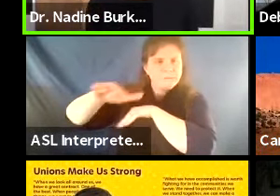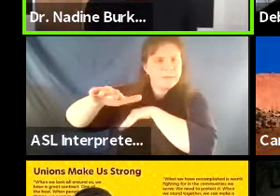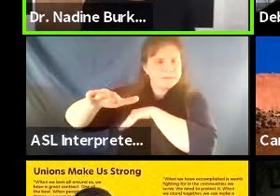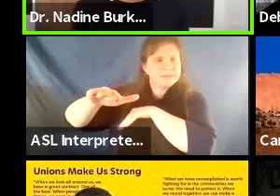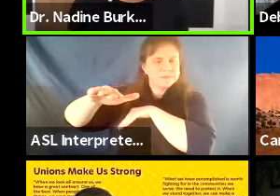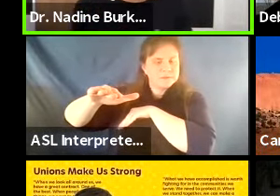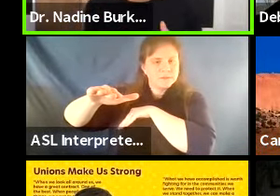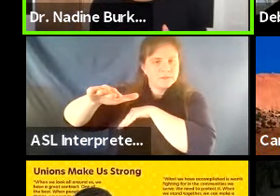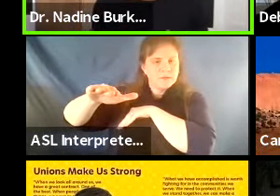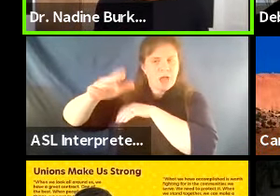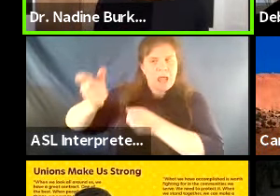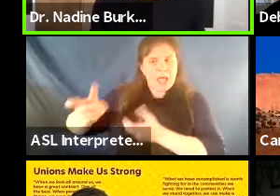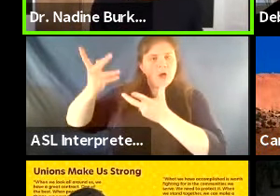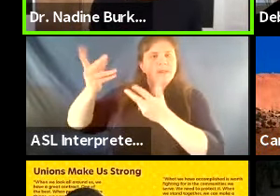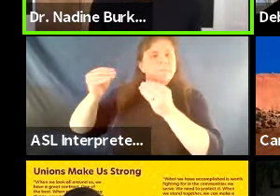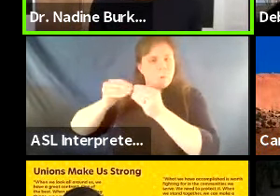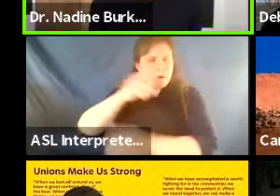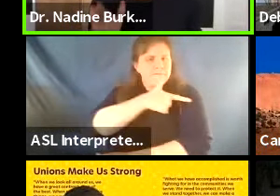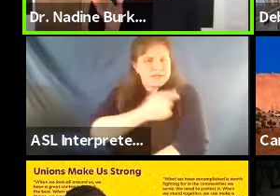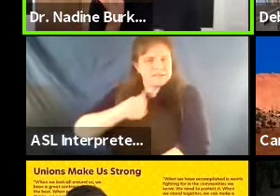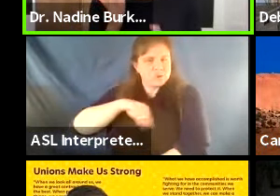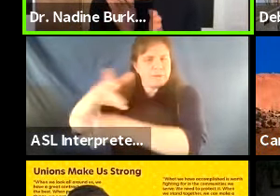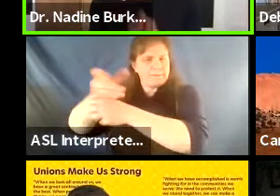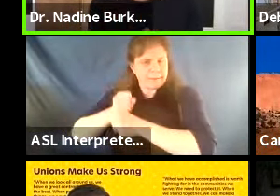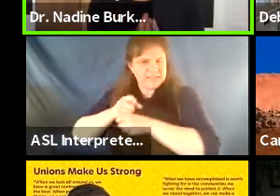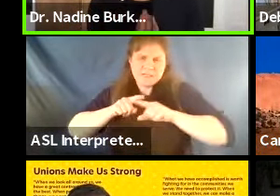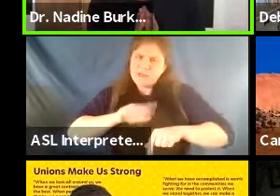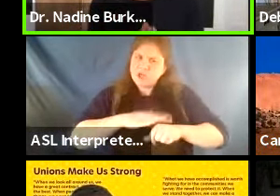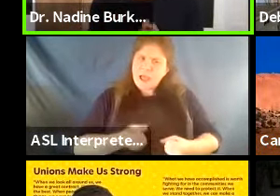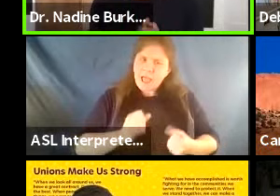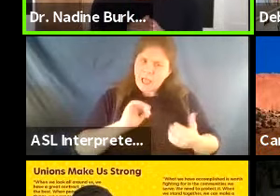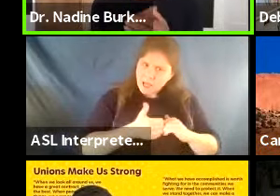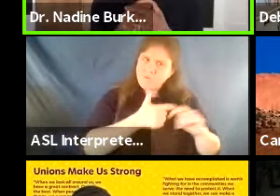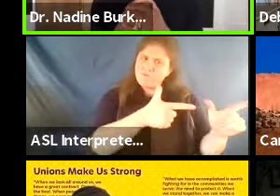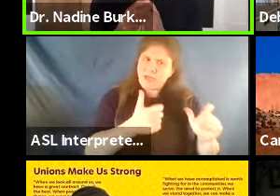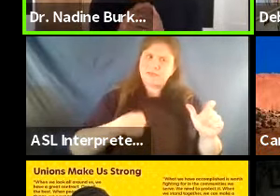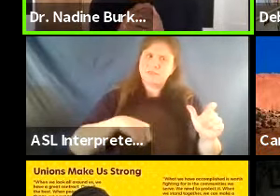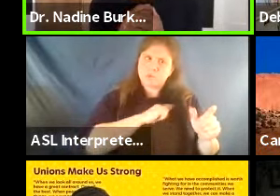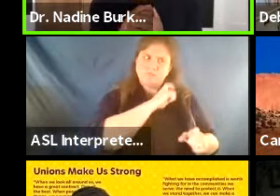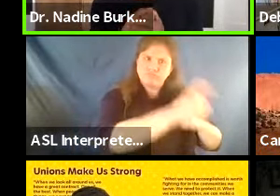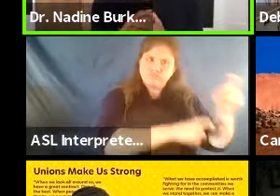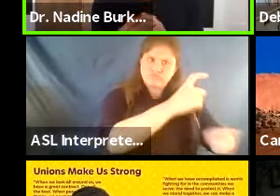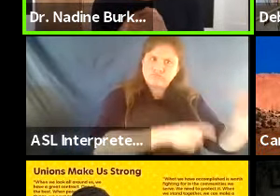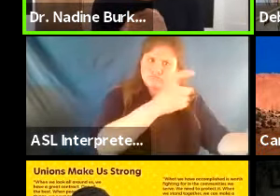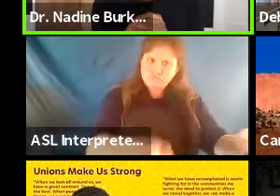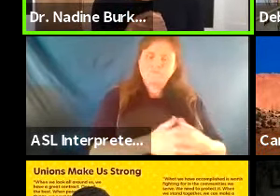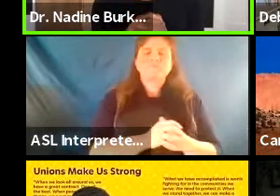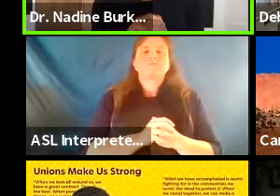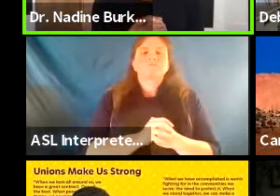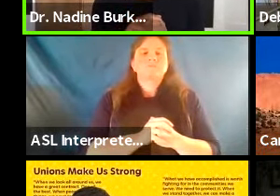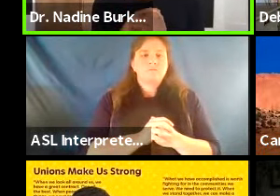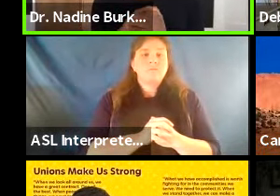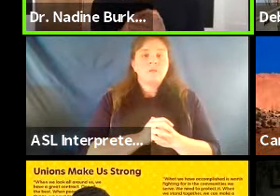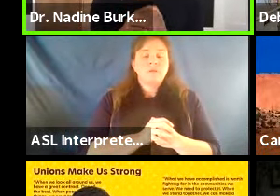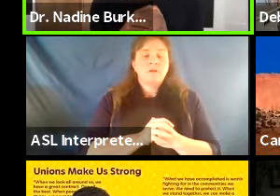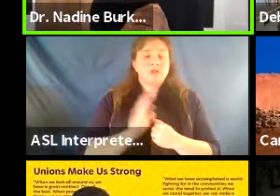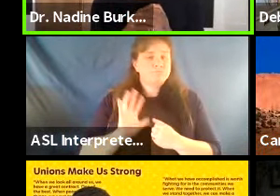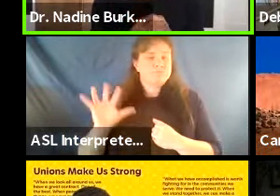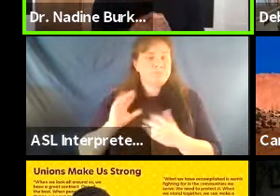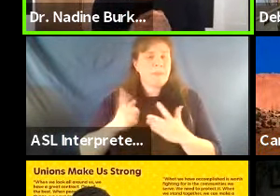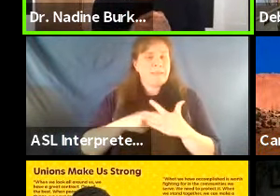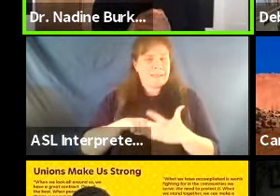and again, I think that from the beginning of this process, equity has been at the center. And I